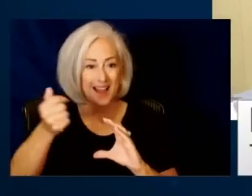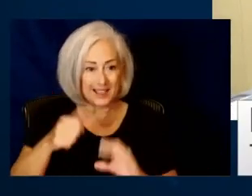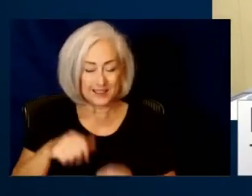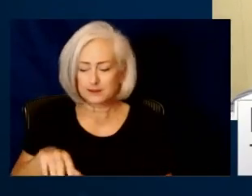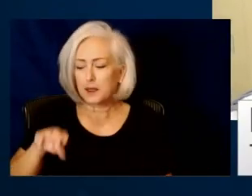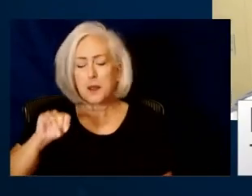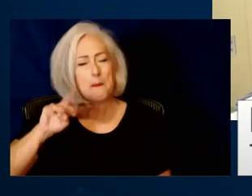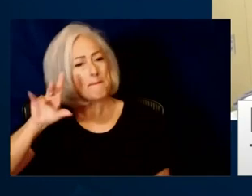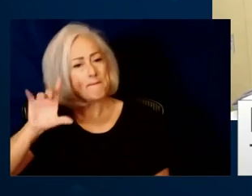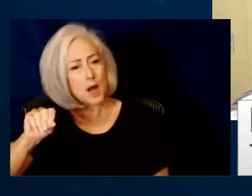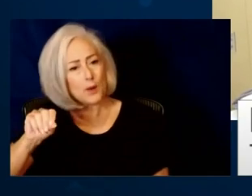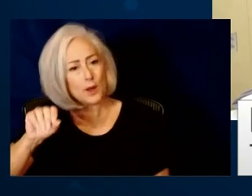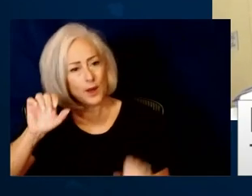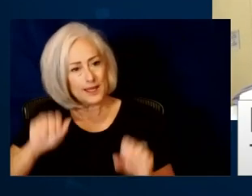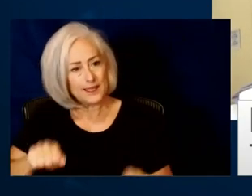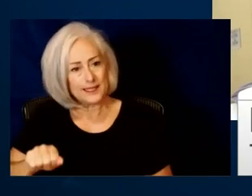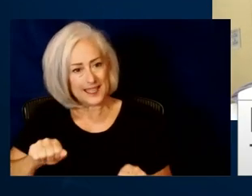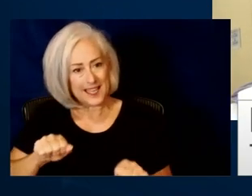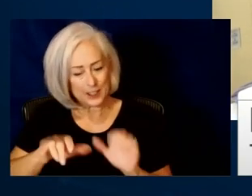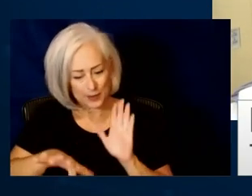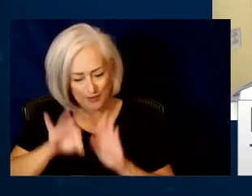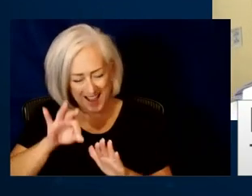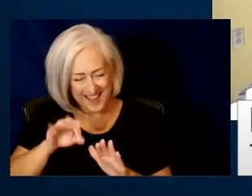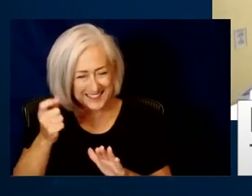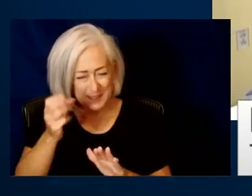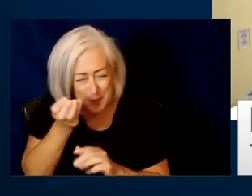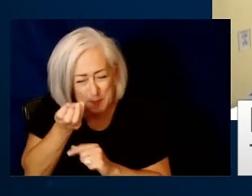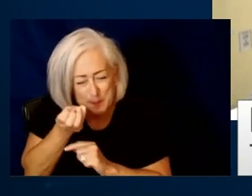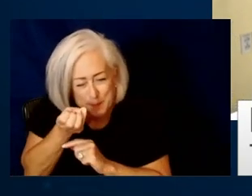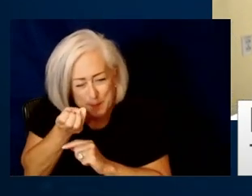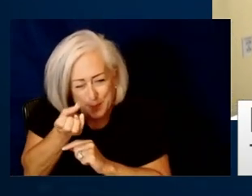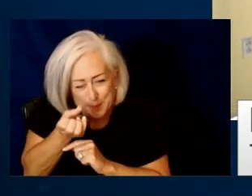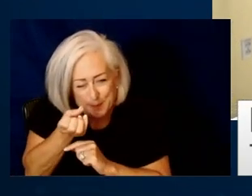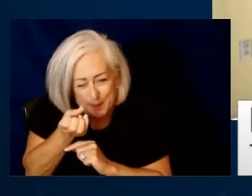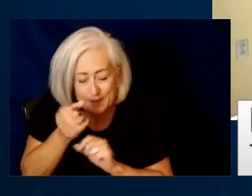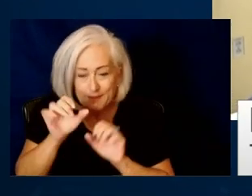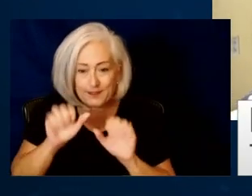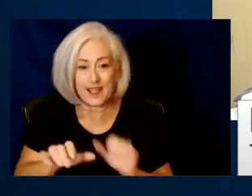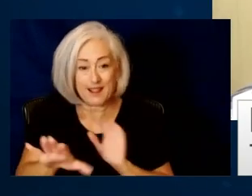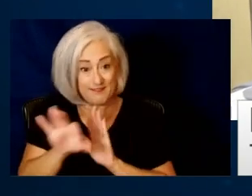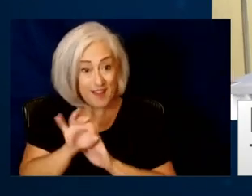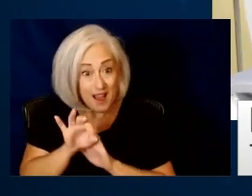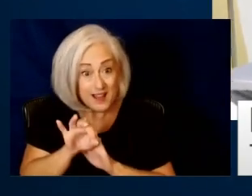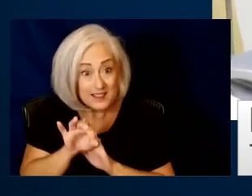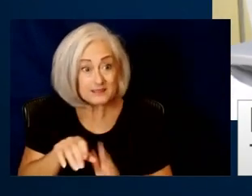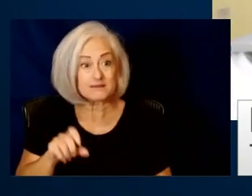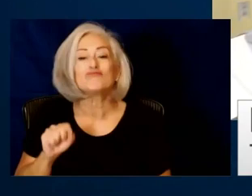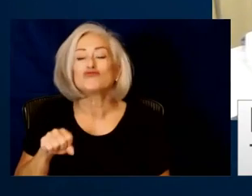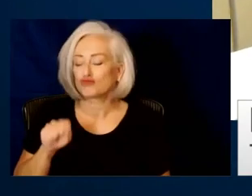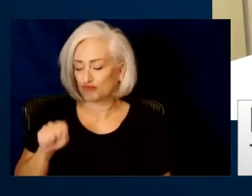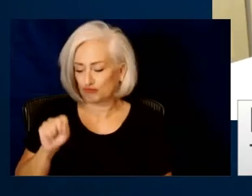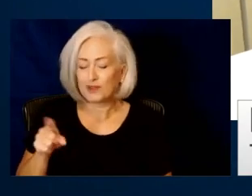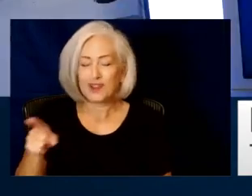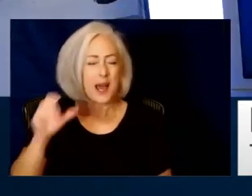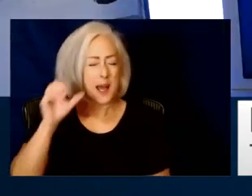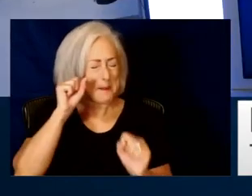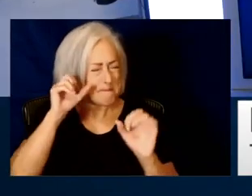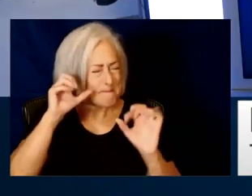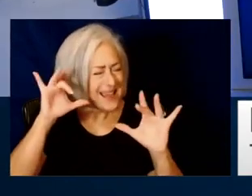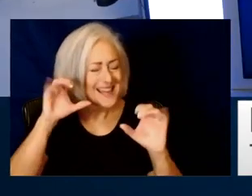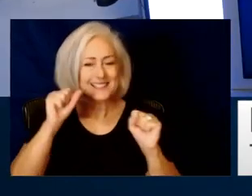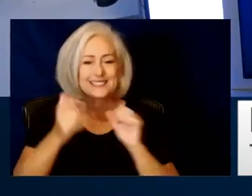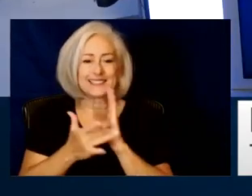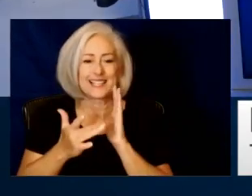get something the size of a grain? You can find a grain of sand or something. Yeah, I mean, this is amazing technology. Down to